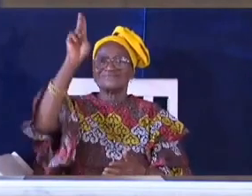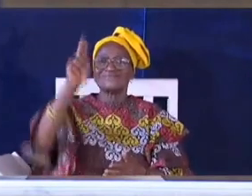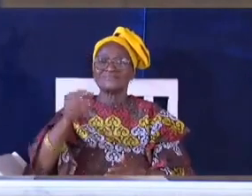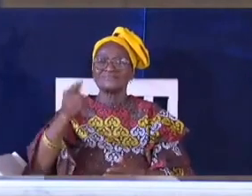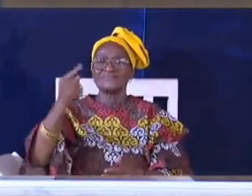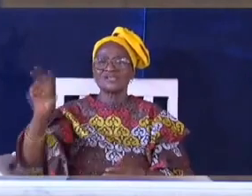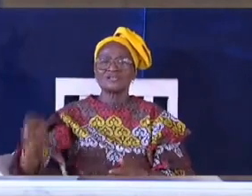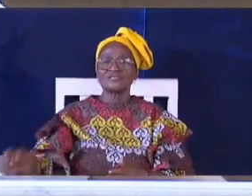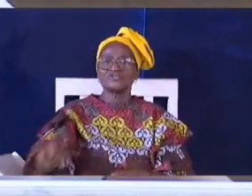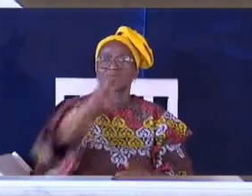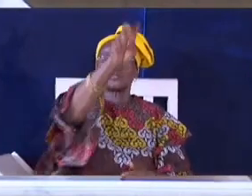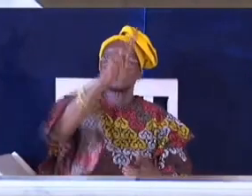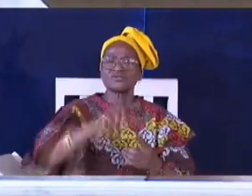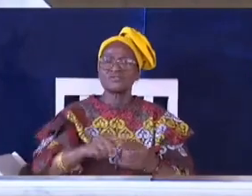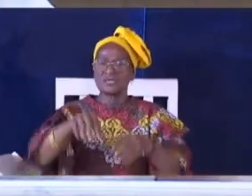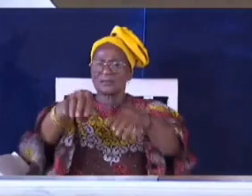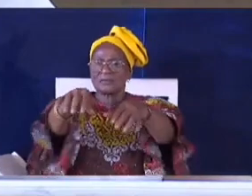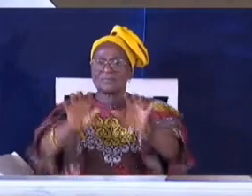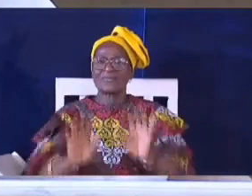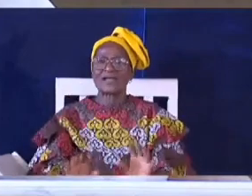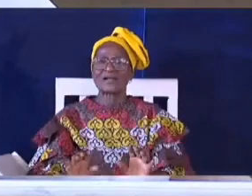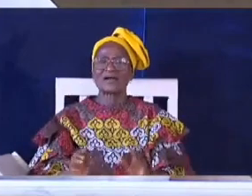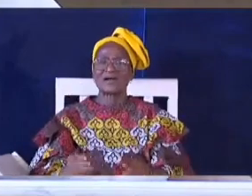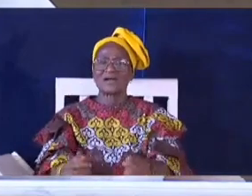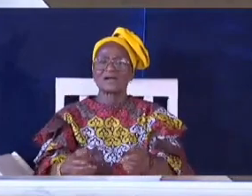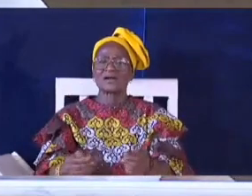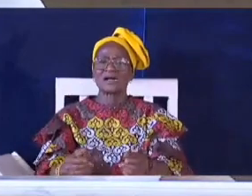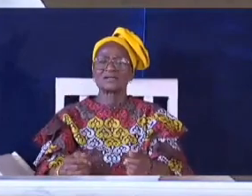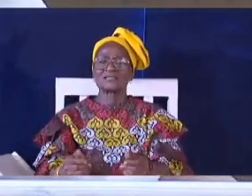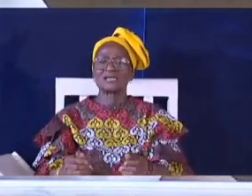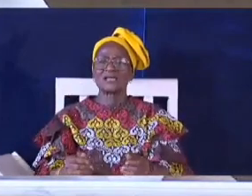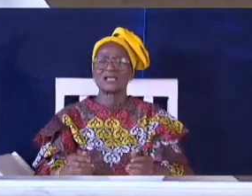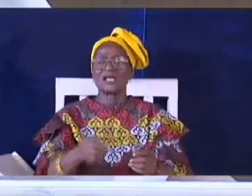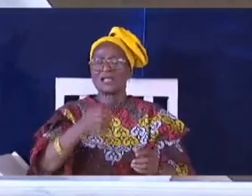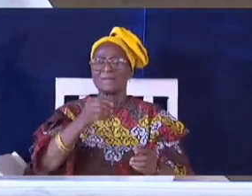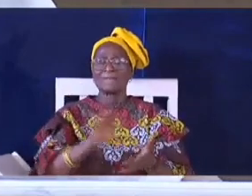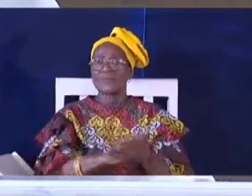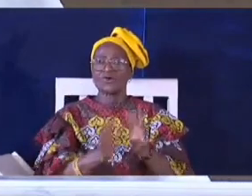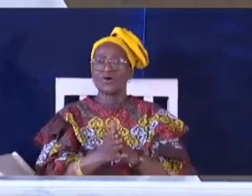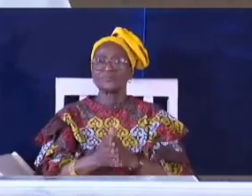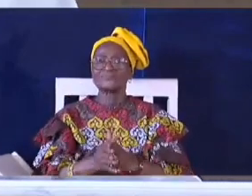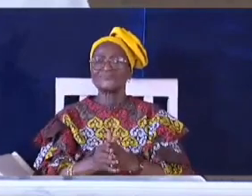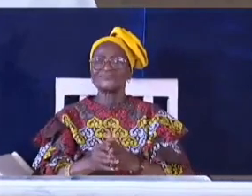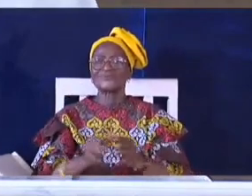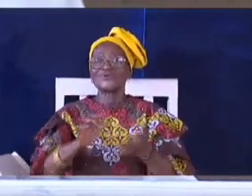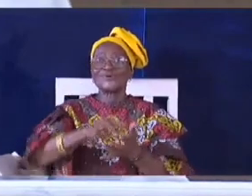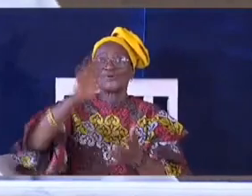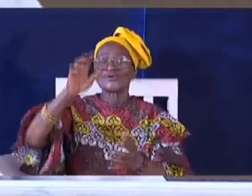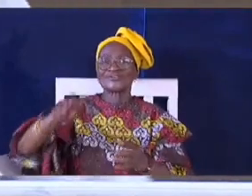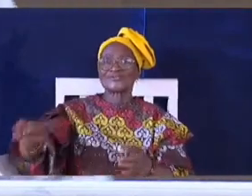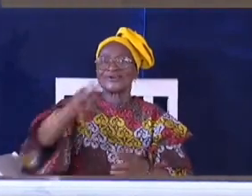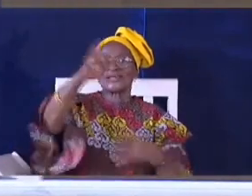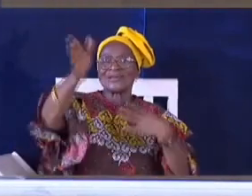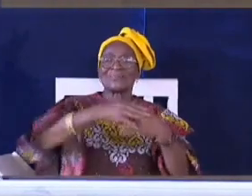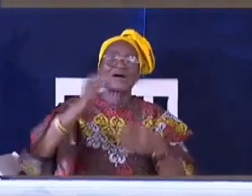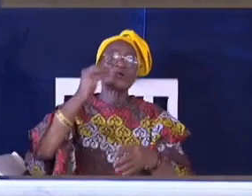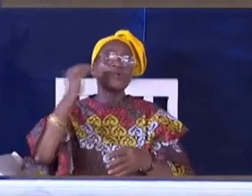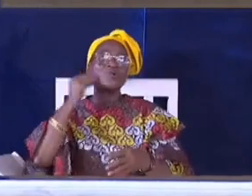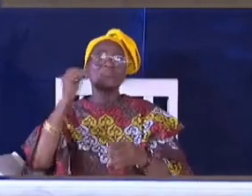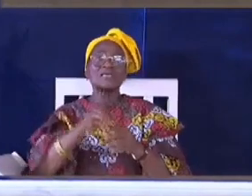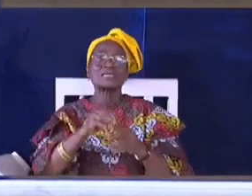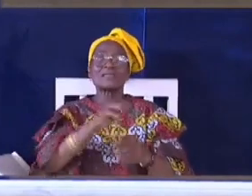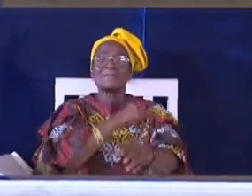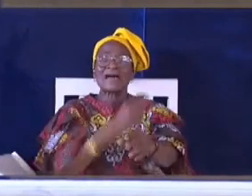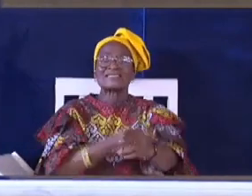journey to the burial ground became a joyous journey back home. In the mighty name of